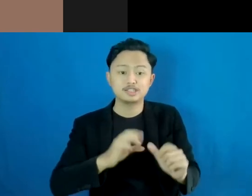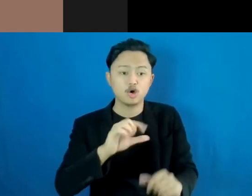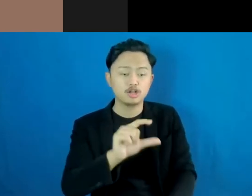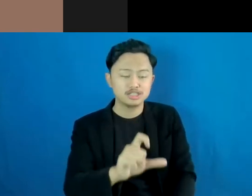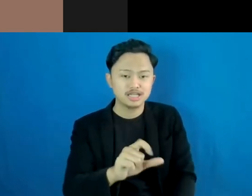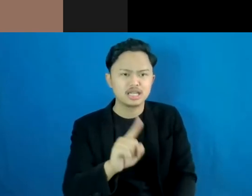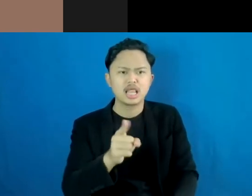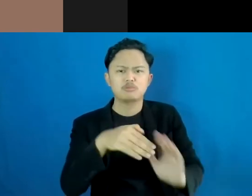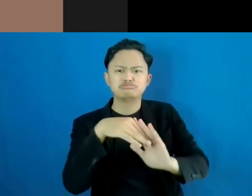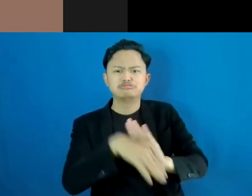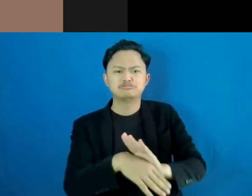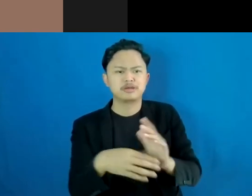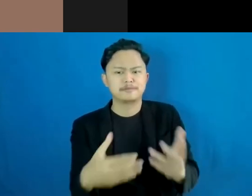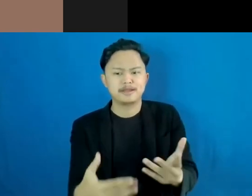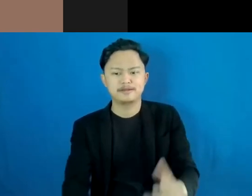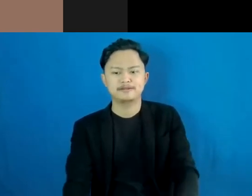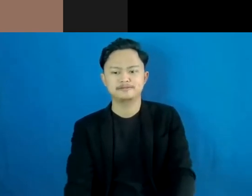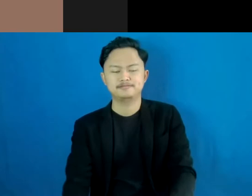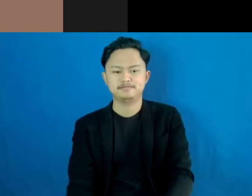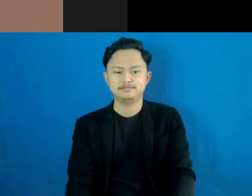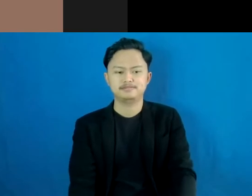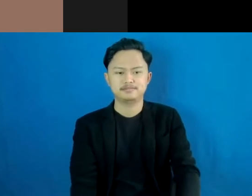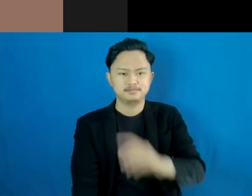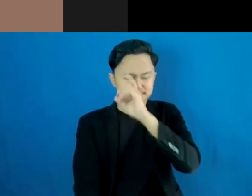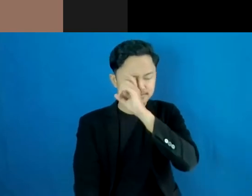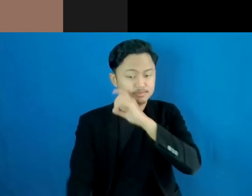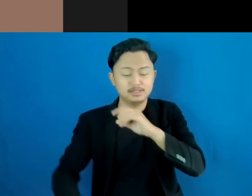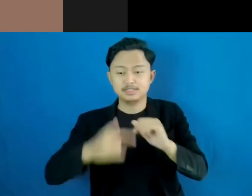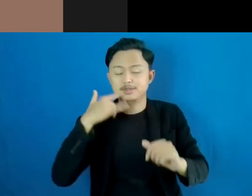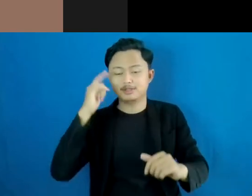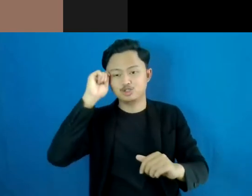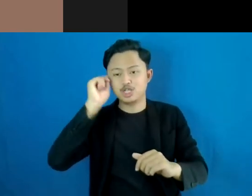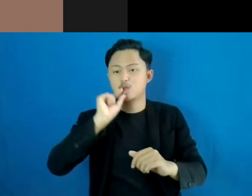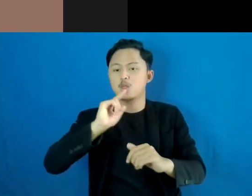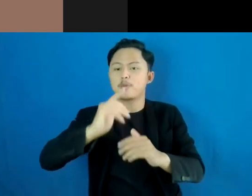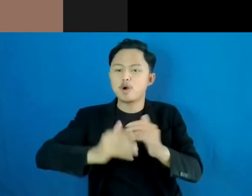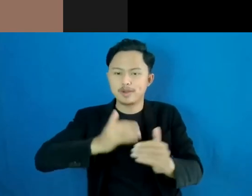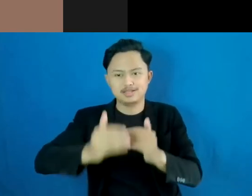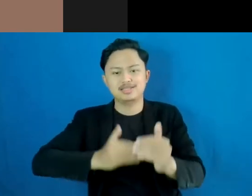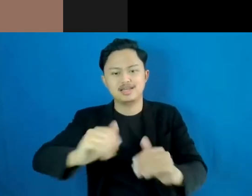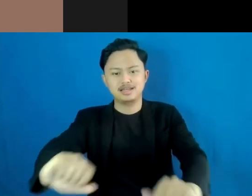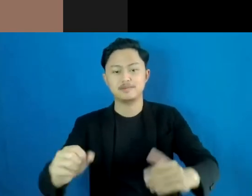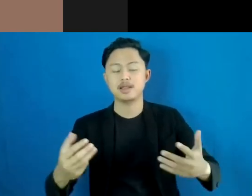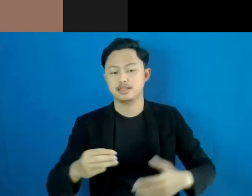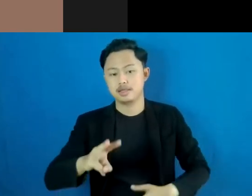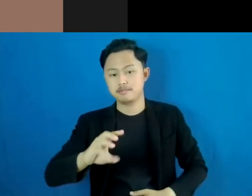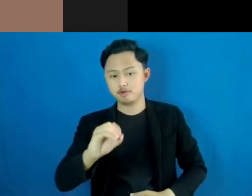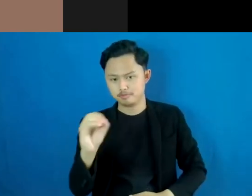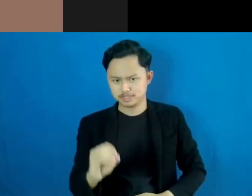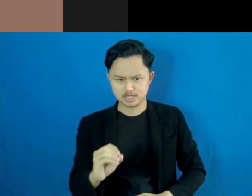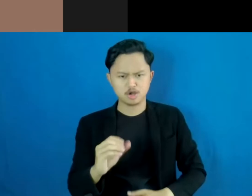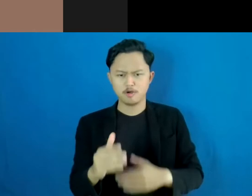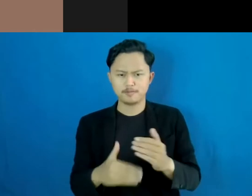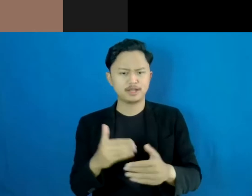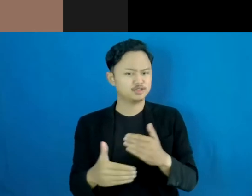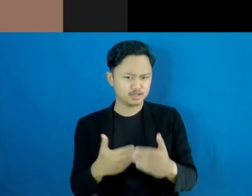below, say, we generally plan operation up to 80% IOC, SOC. So 20%